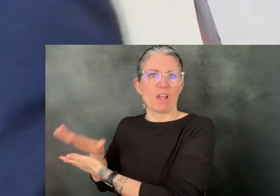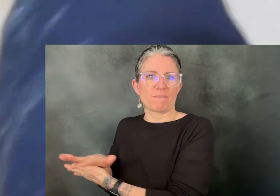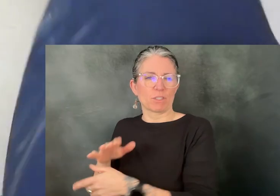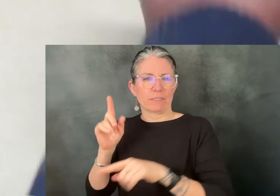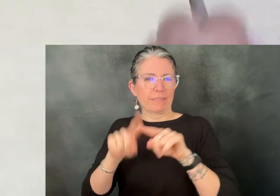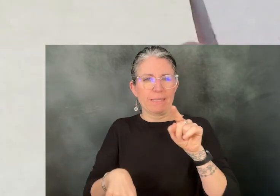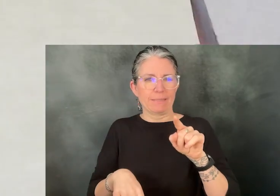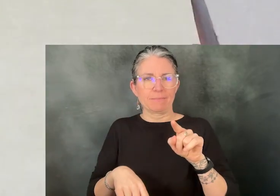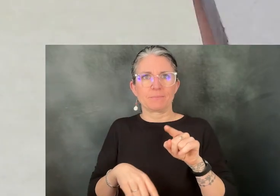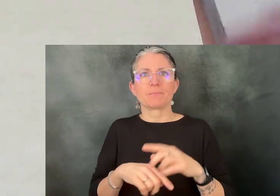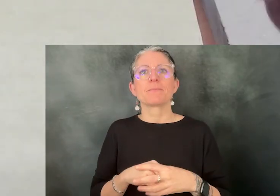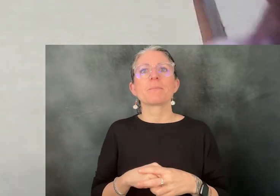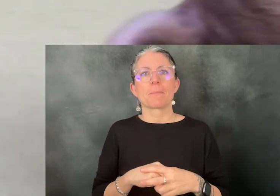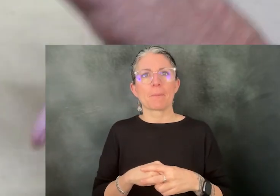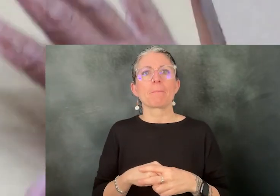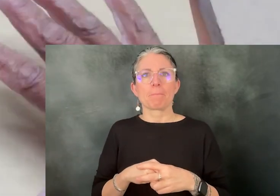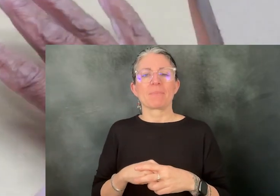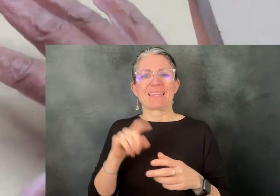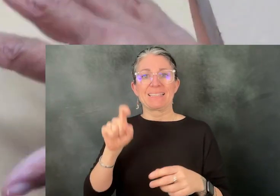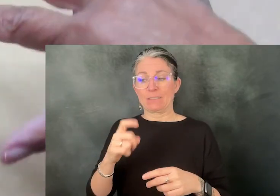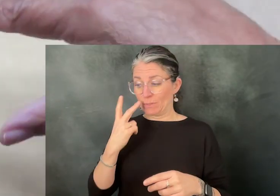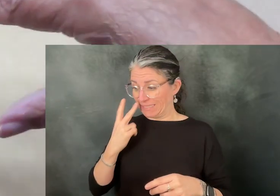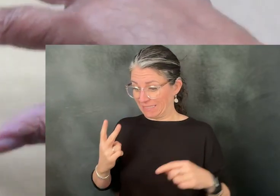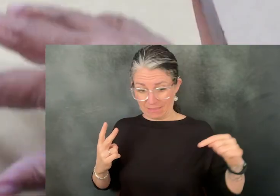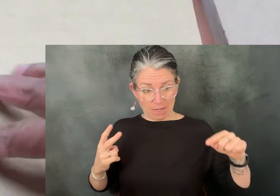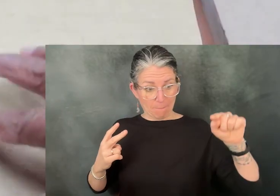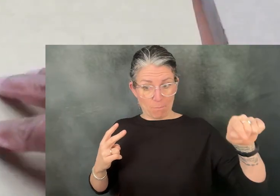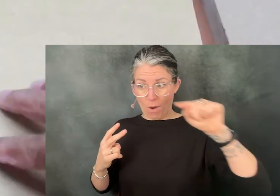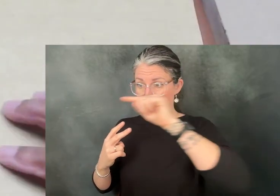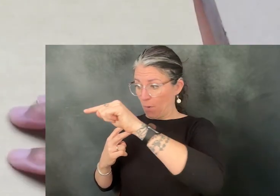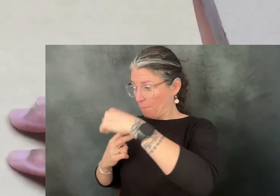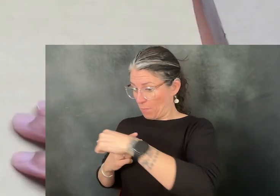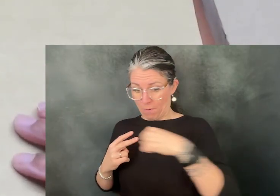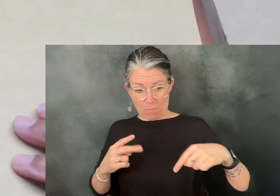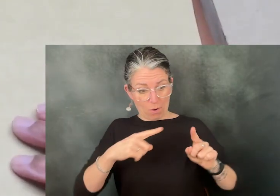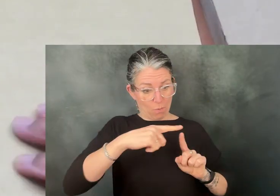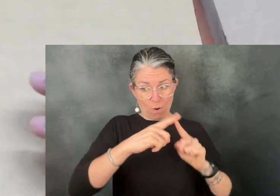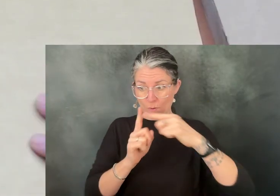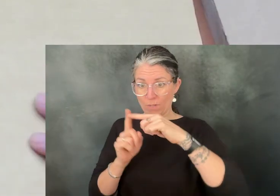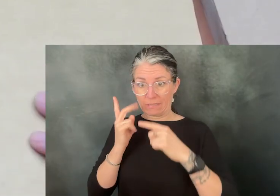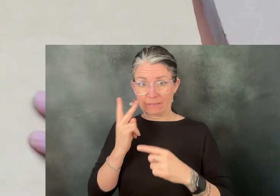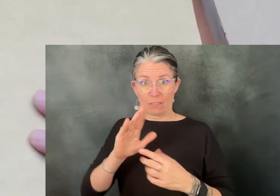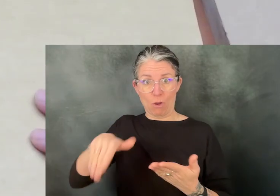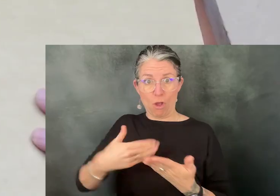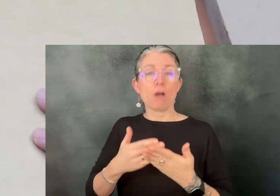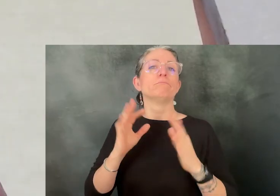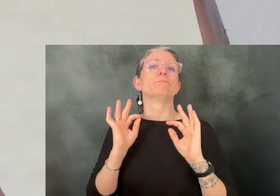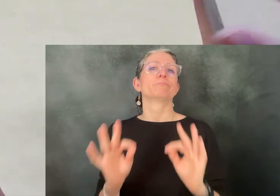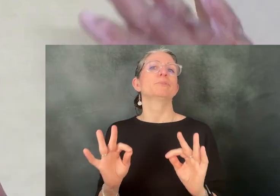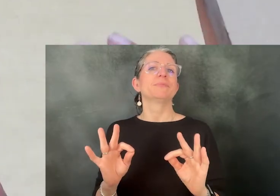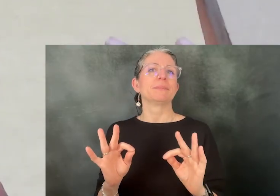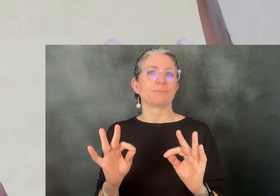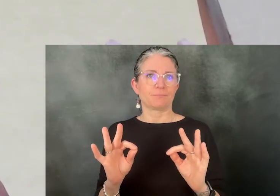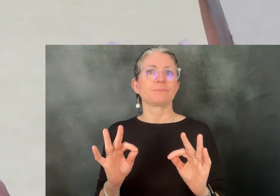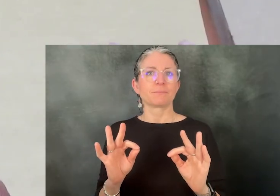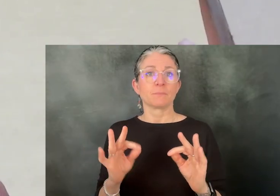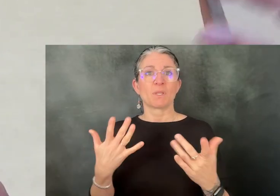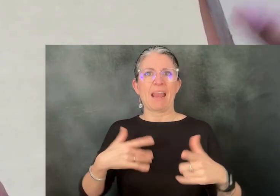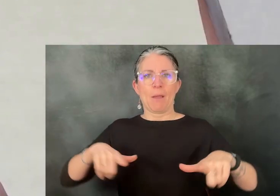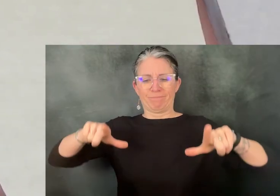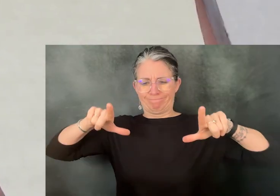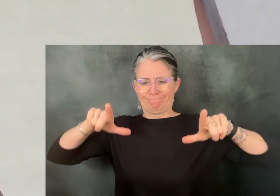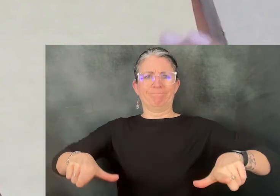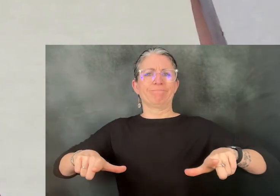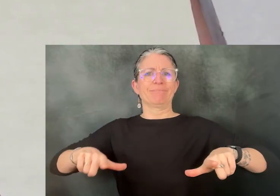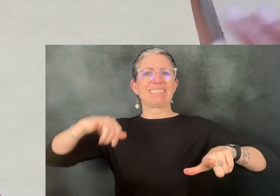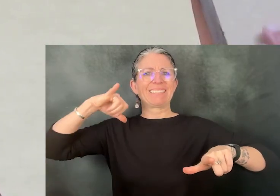points exposed. The next thing we have to do is we have to secure this piece of cardboard. Now, just for the sake of ease, I'm